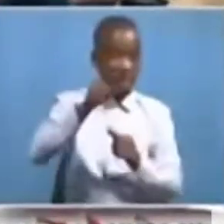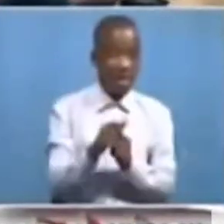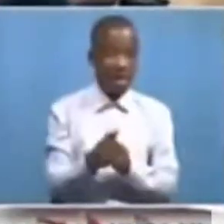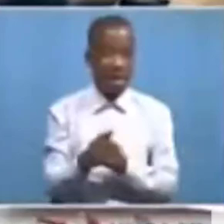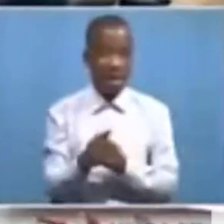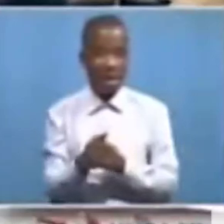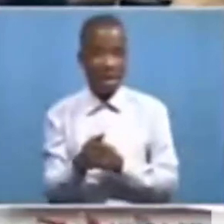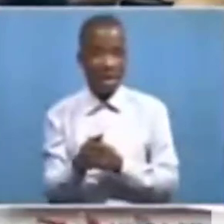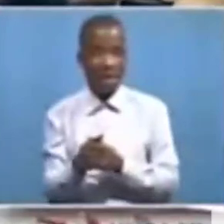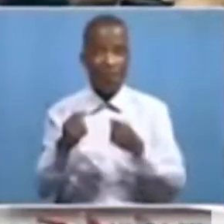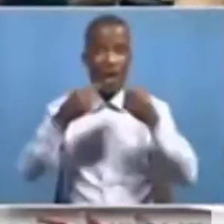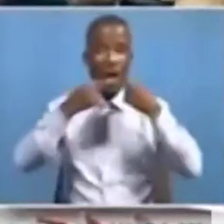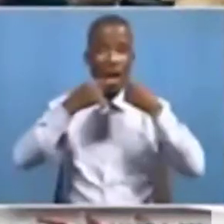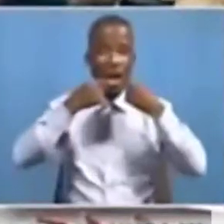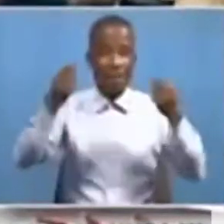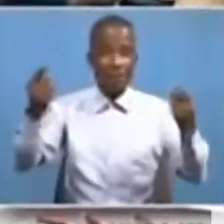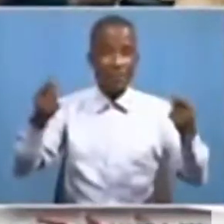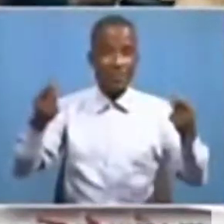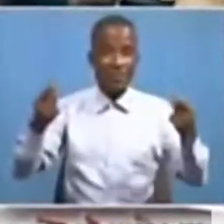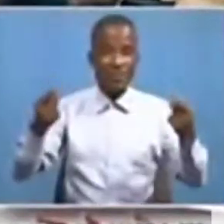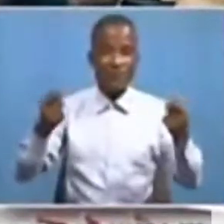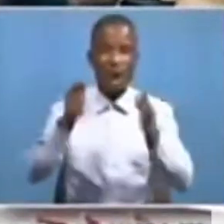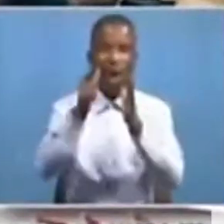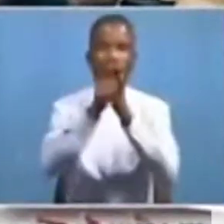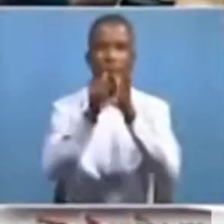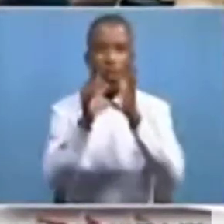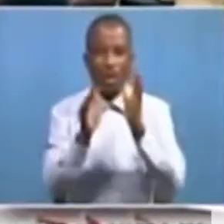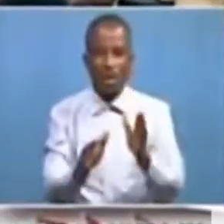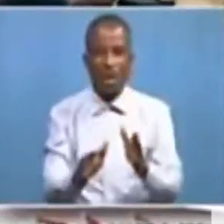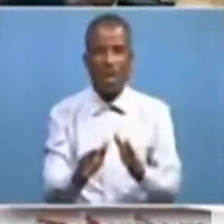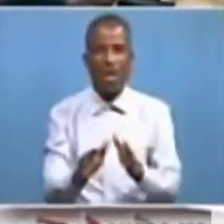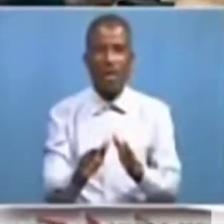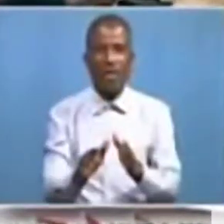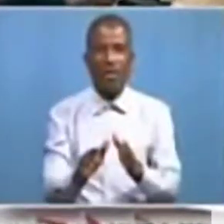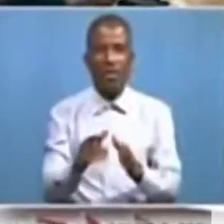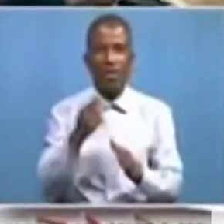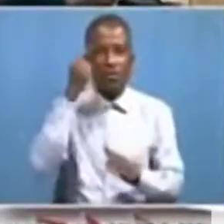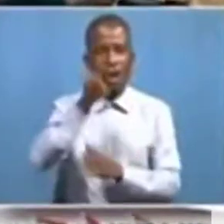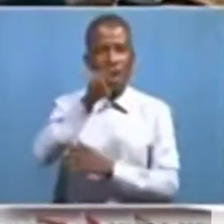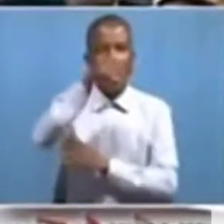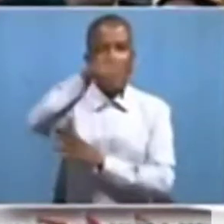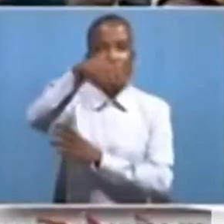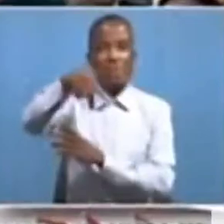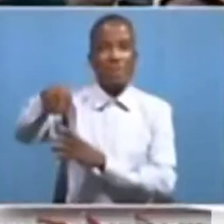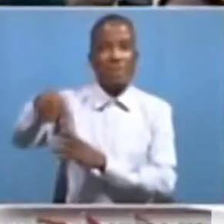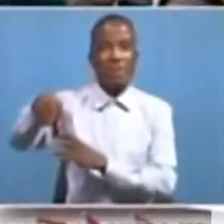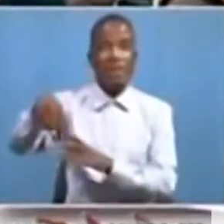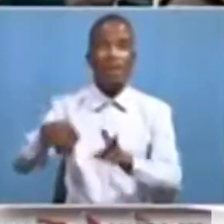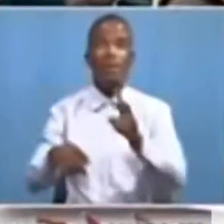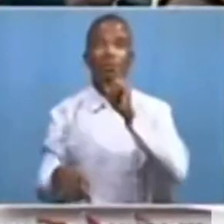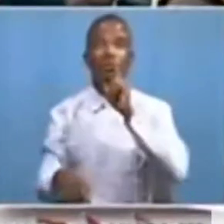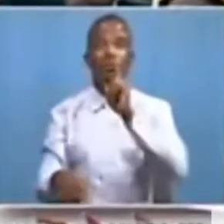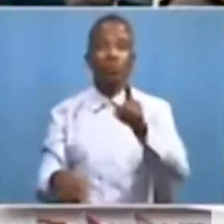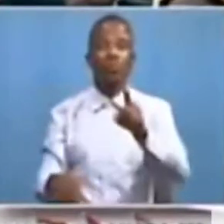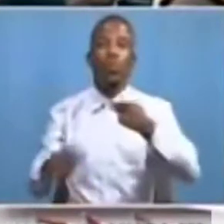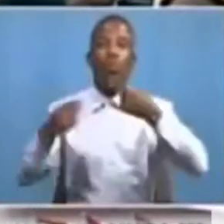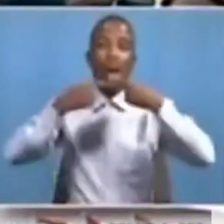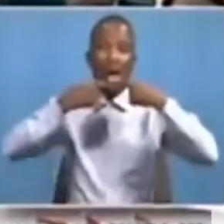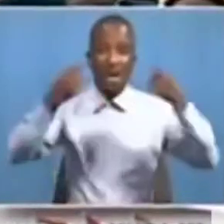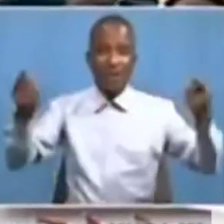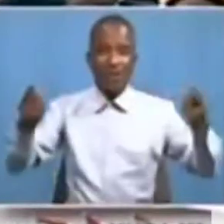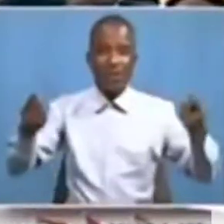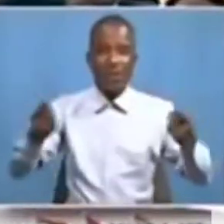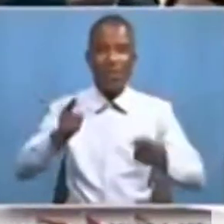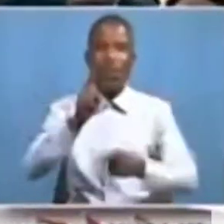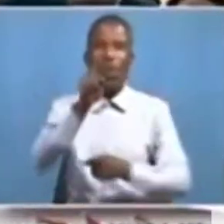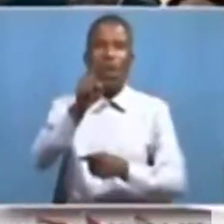to announce lawyers for the second respondent. And indeed, we did announce